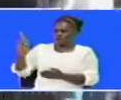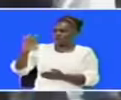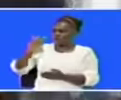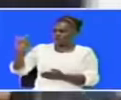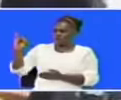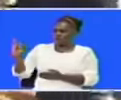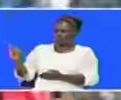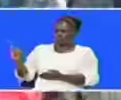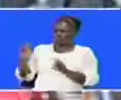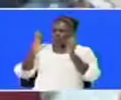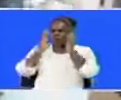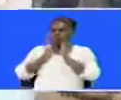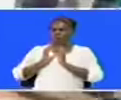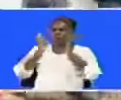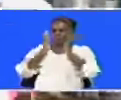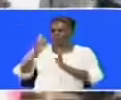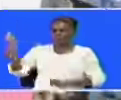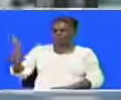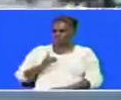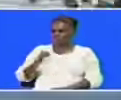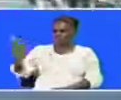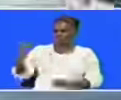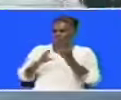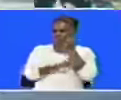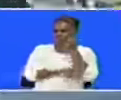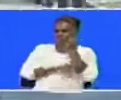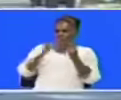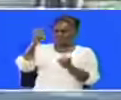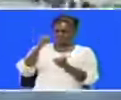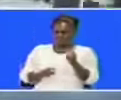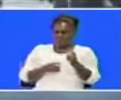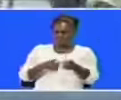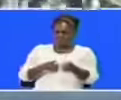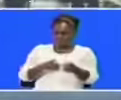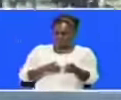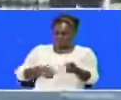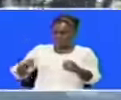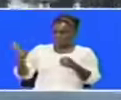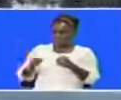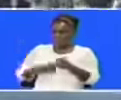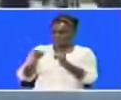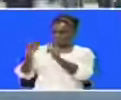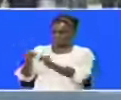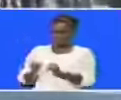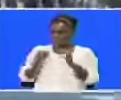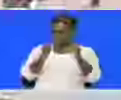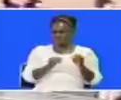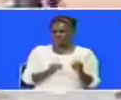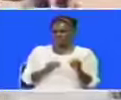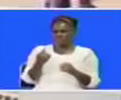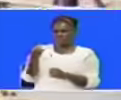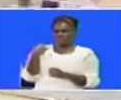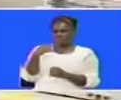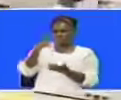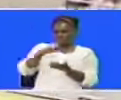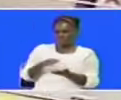Hague. Mr. Ocampo became a frequent visitor in the country, and finally charges were brought on 6 individuals. The numbers were whittled